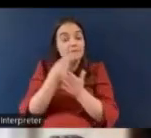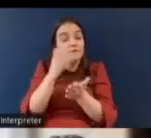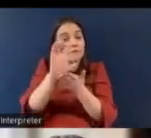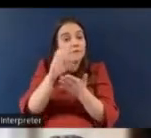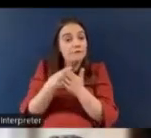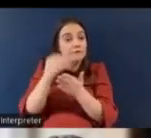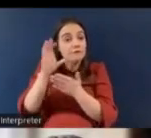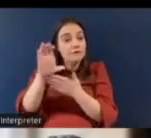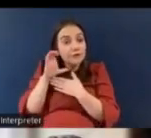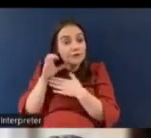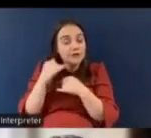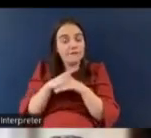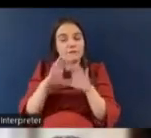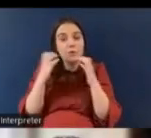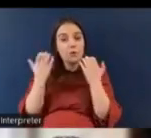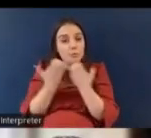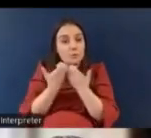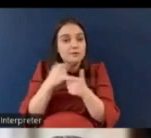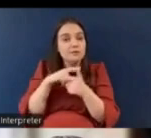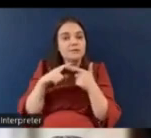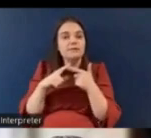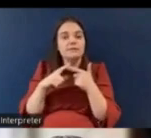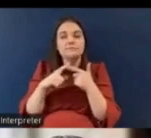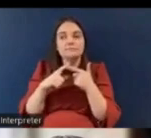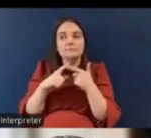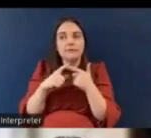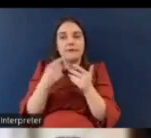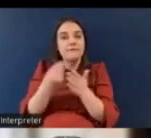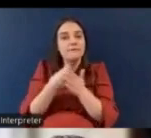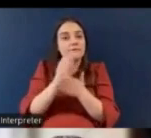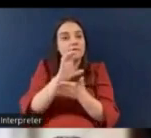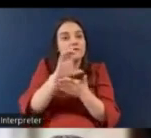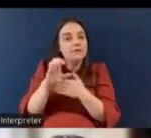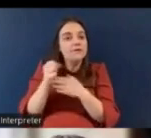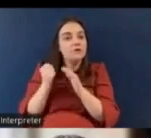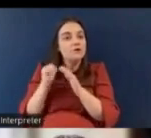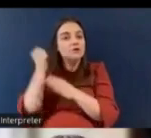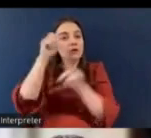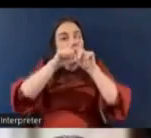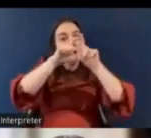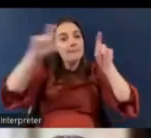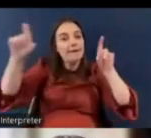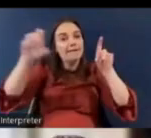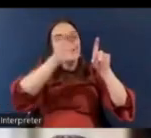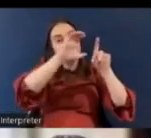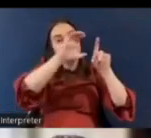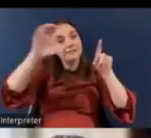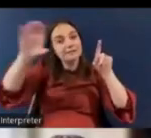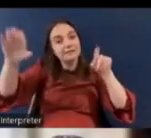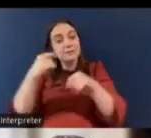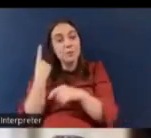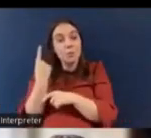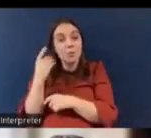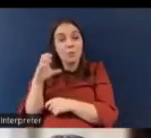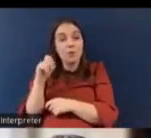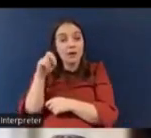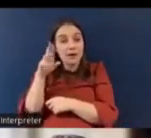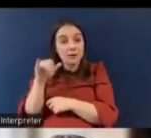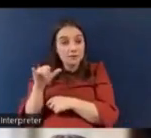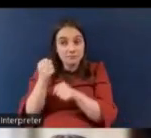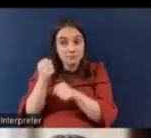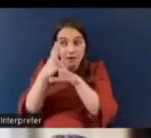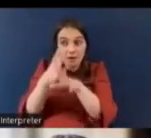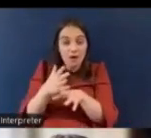for communities, getting funding for solar panels. And in one county, all of the grants